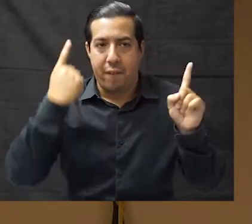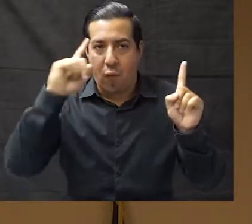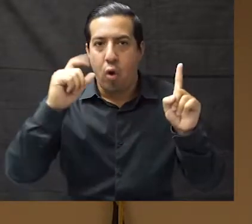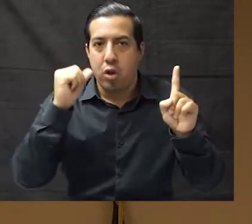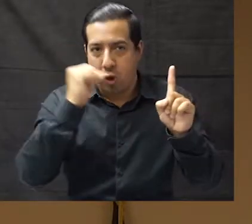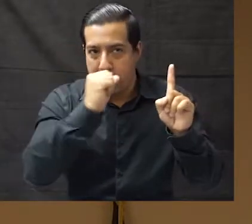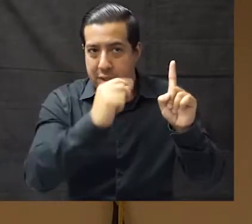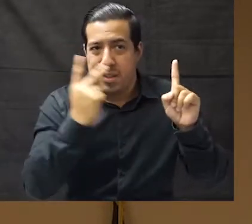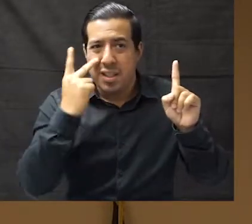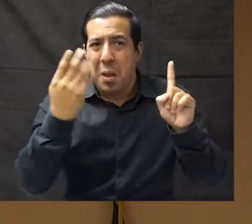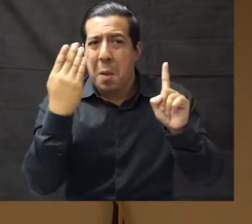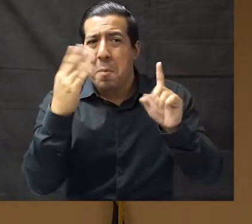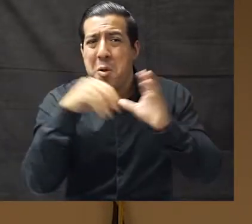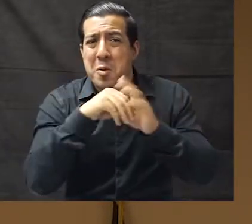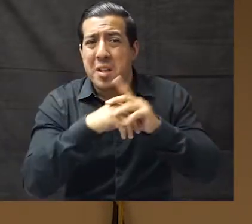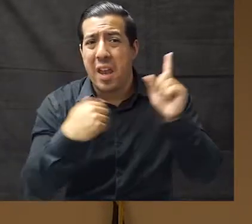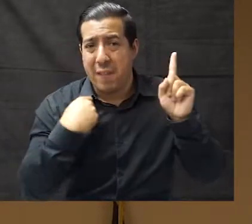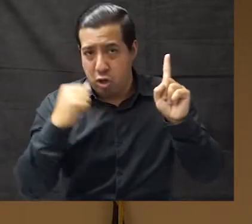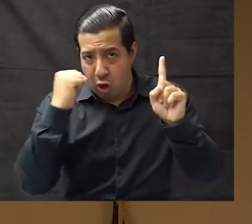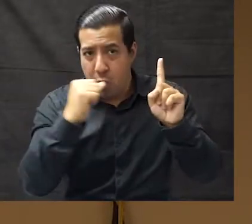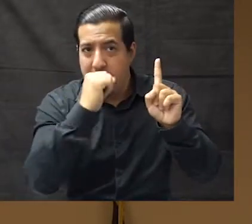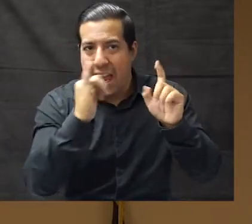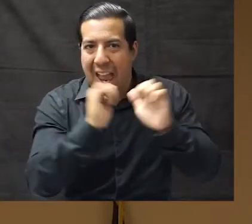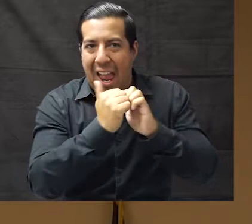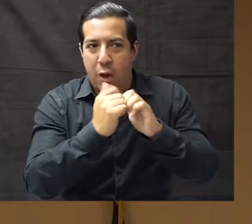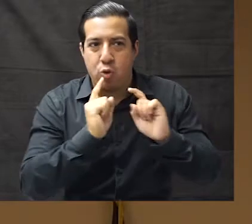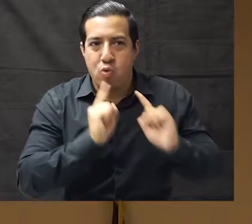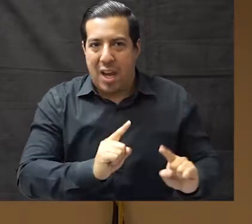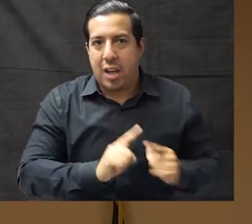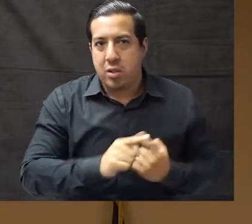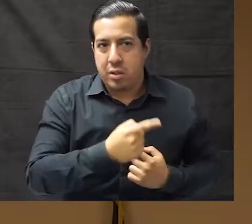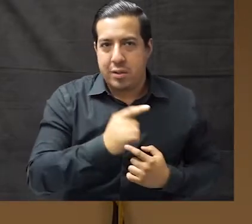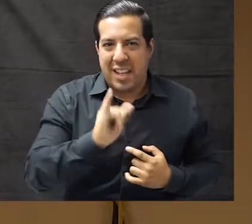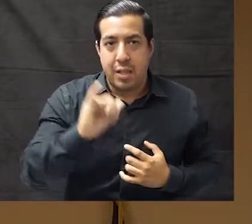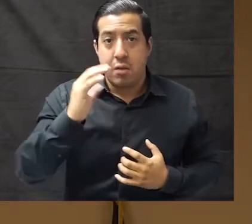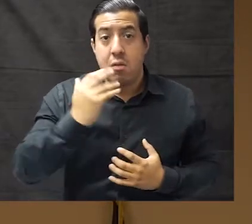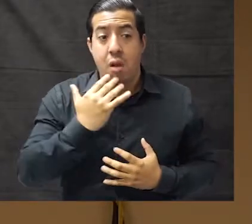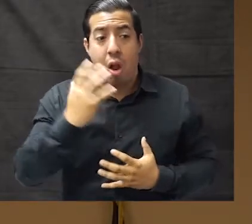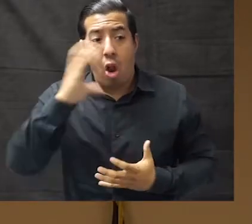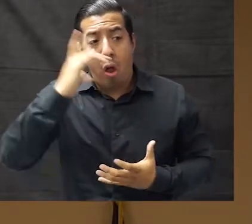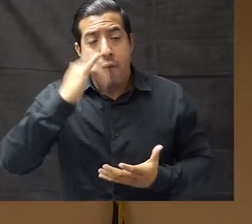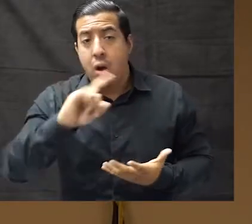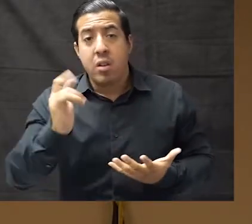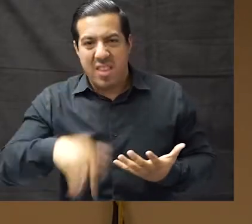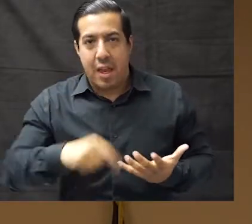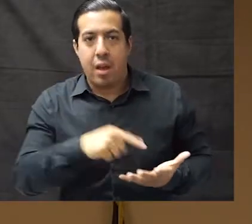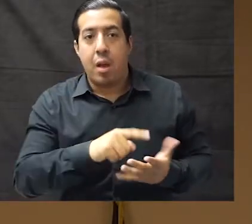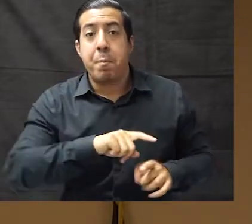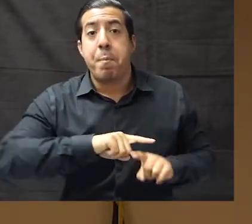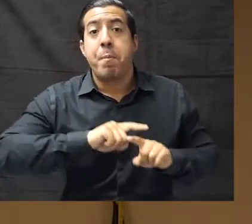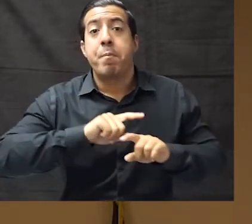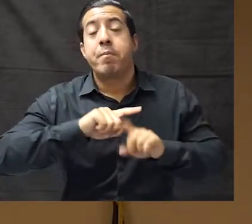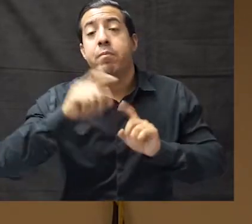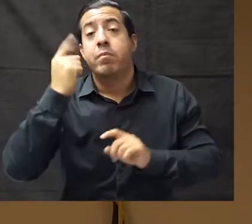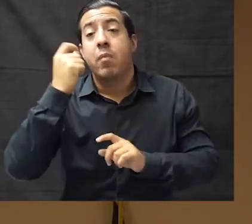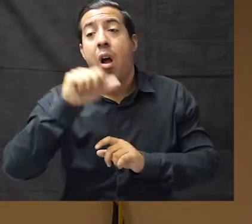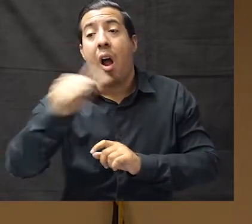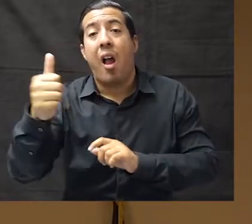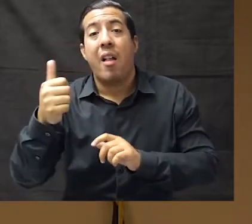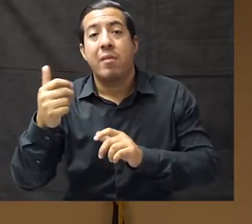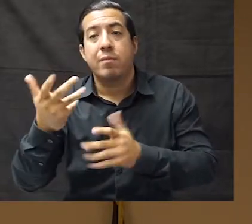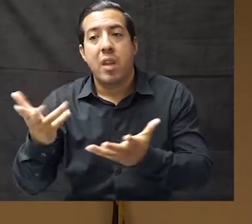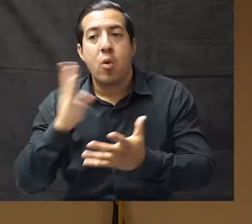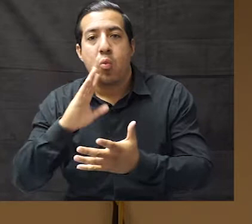isn't cocaine, will react with it, but things like Damperid will also give you a color change in there. So this is the problem with the field